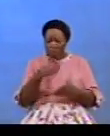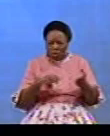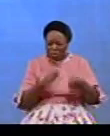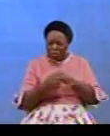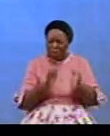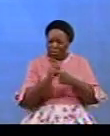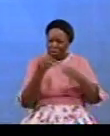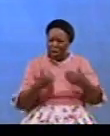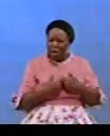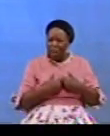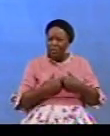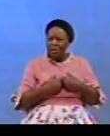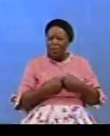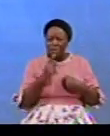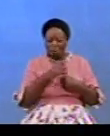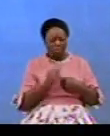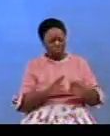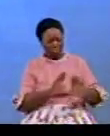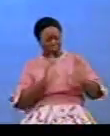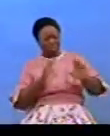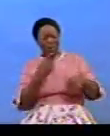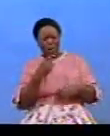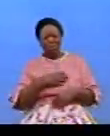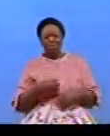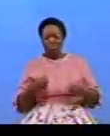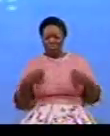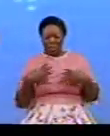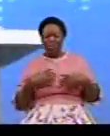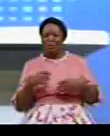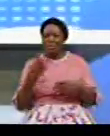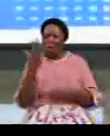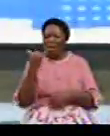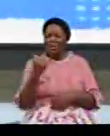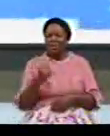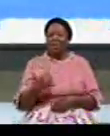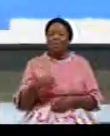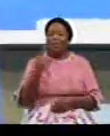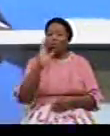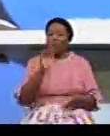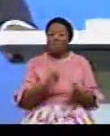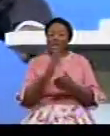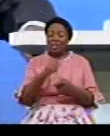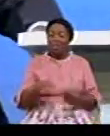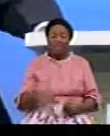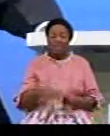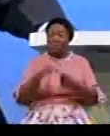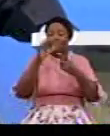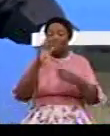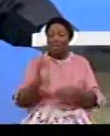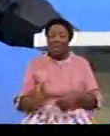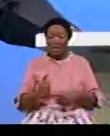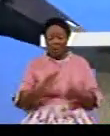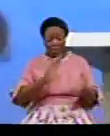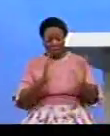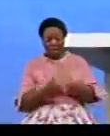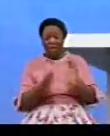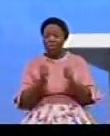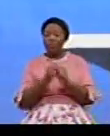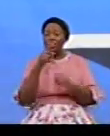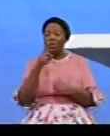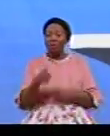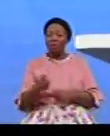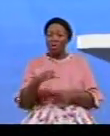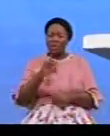I will arise and go to the Father and go to the Lord with all your pollution, with all